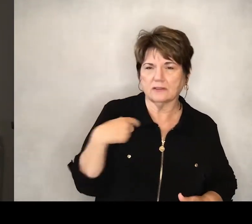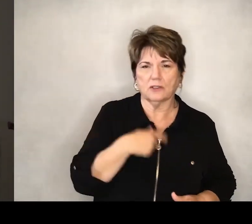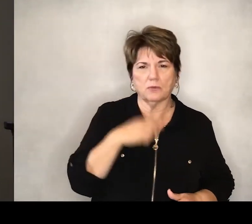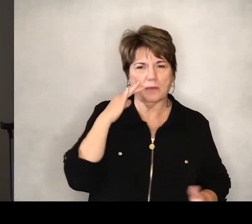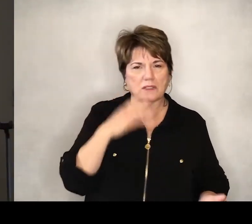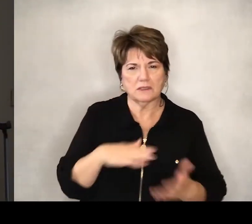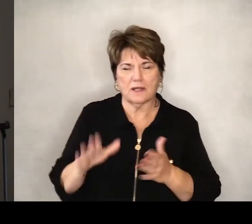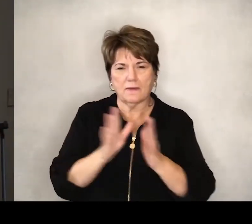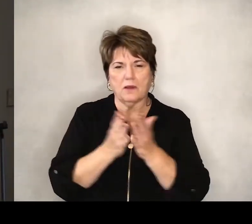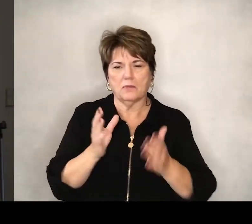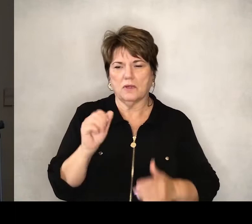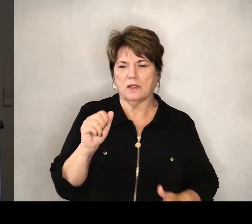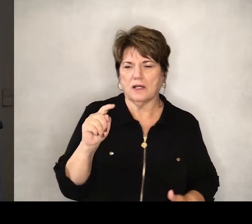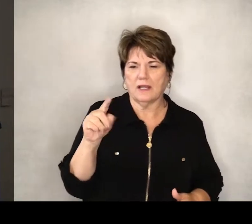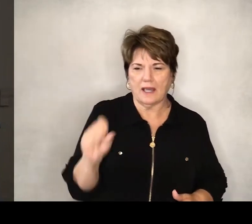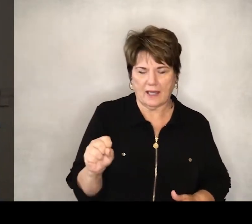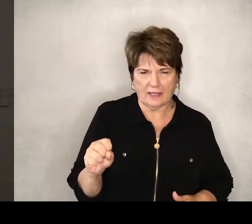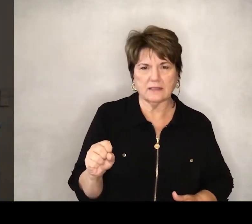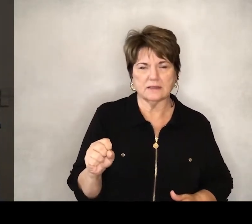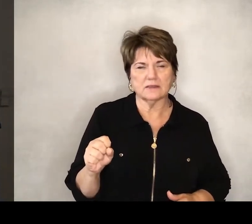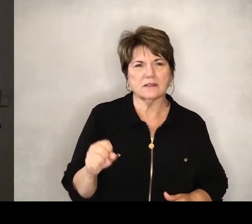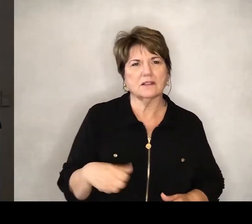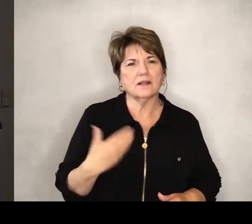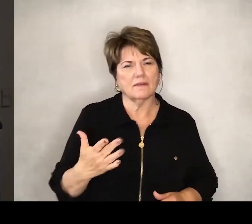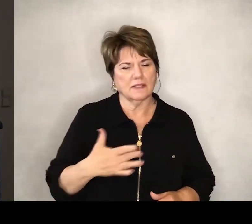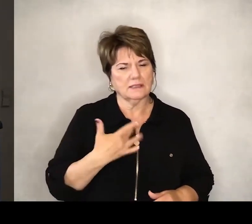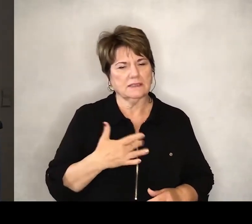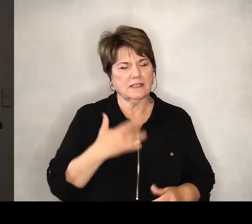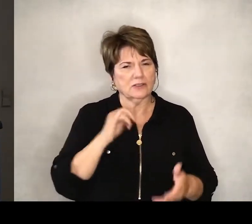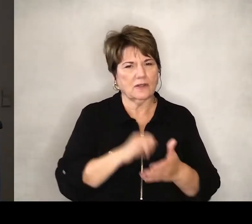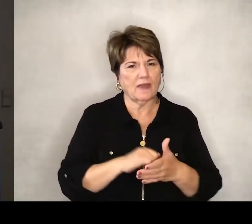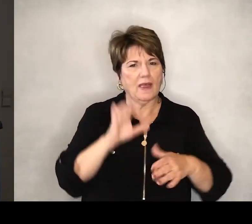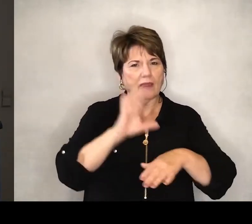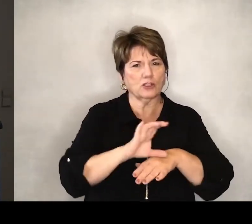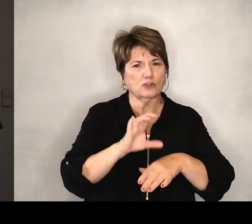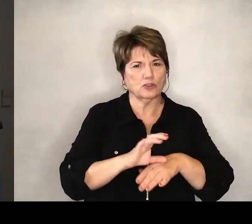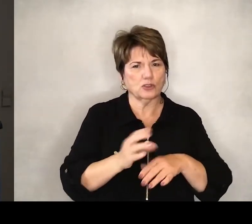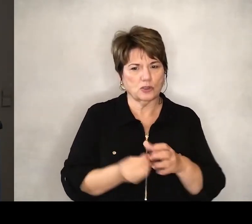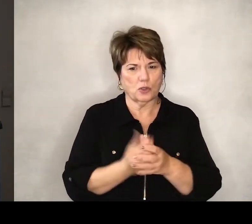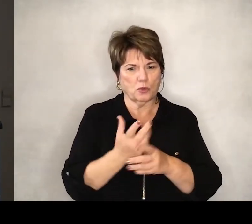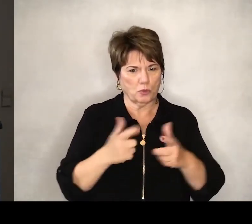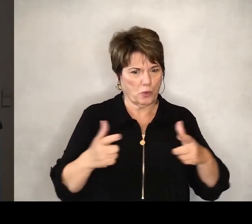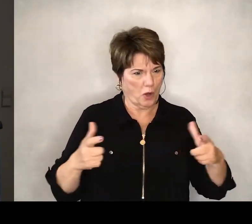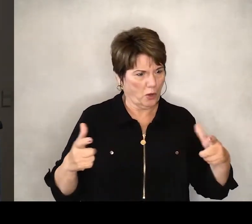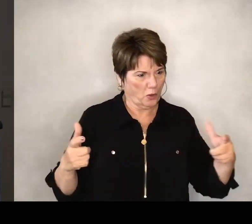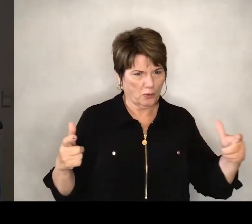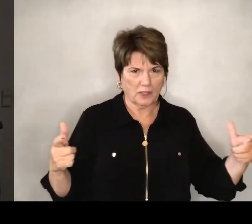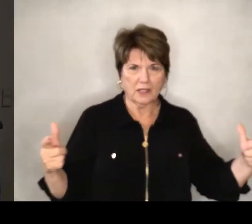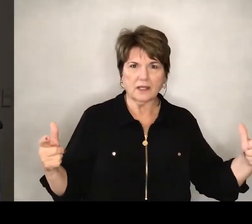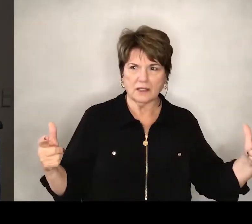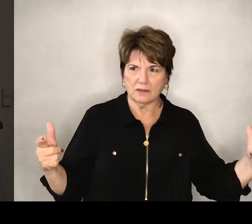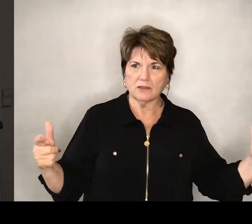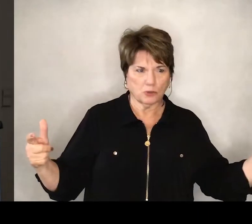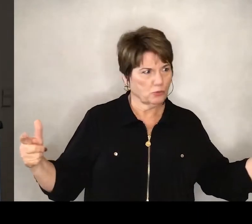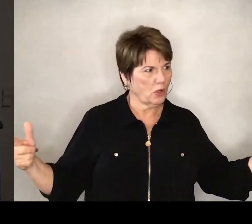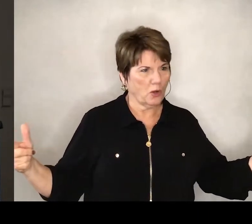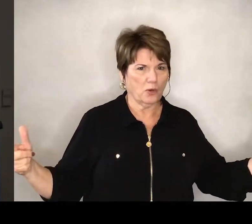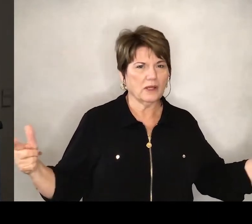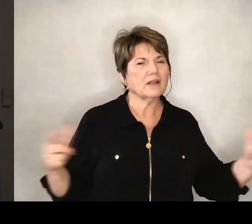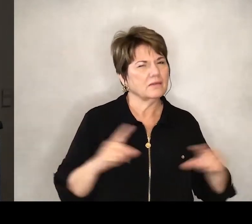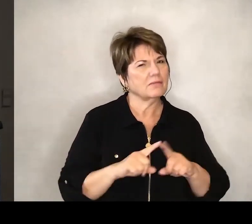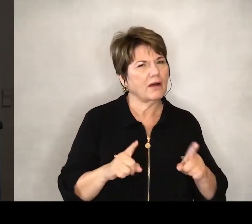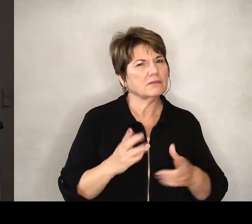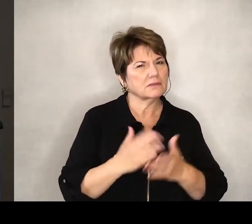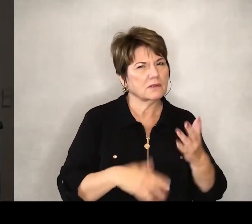to be looking at the book of Acts over the next few weeks, there's this sense that the church is growing, and in its growing has growing